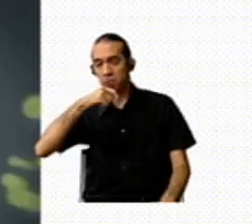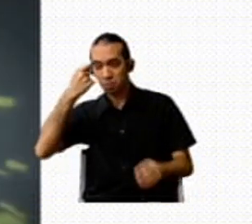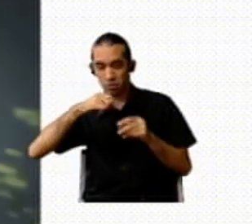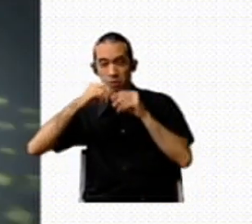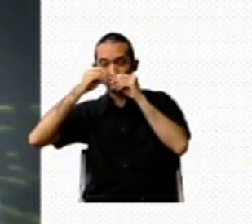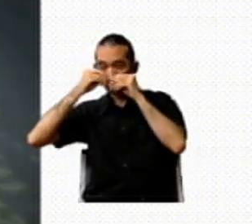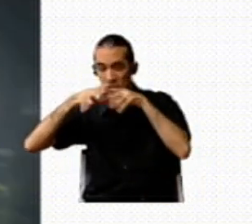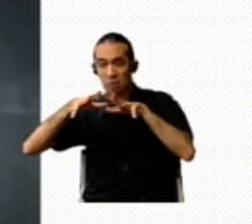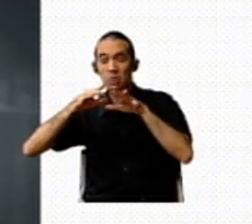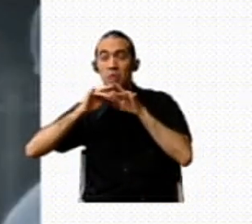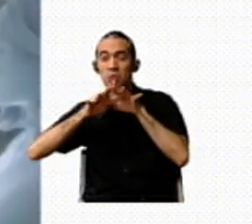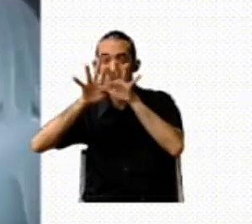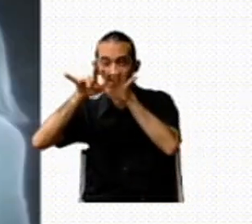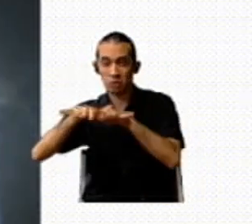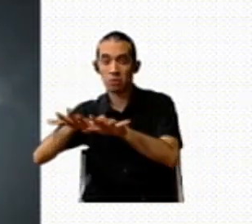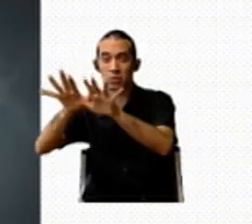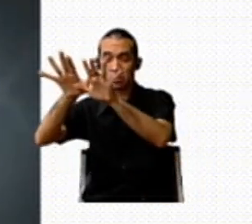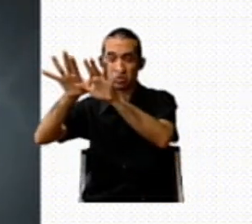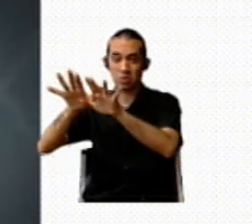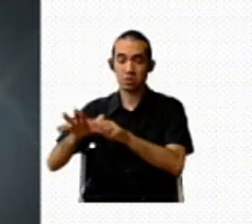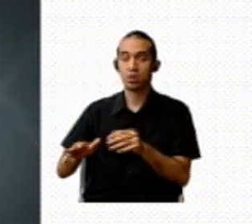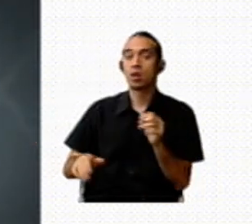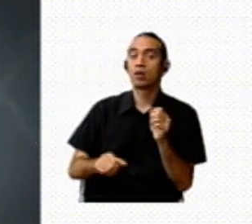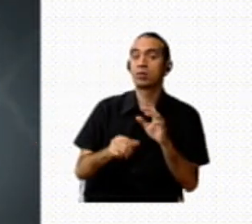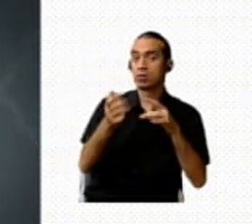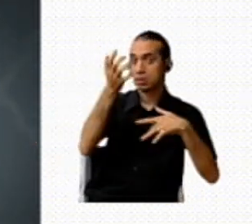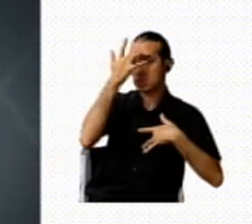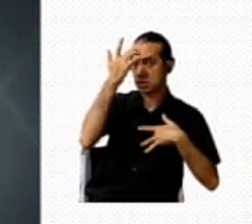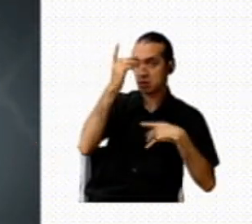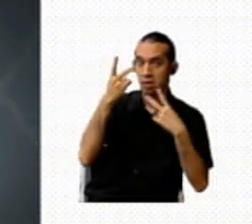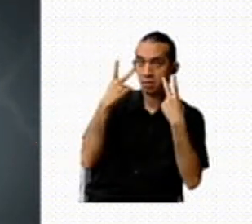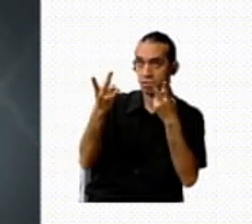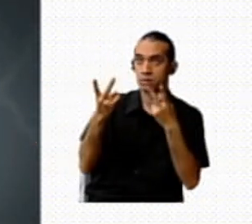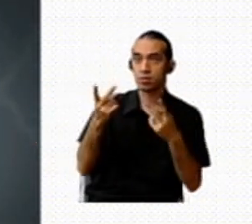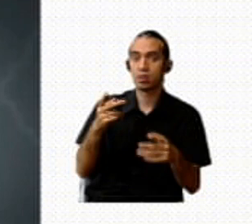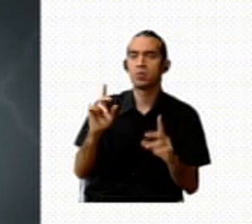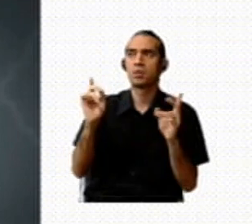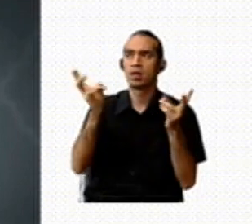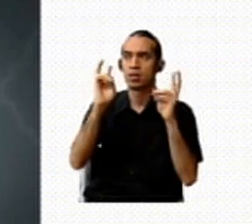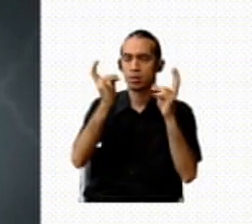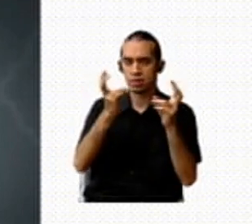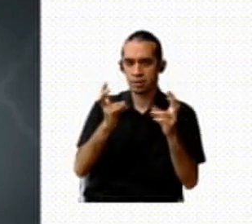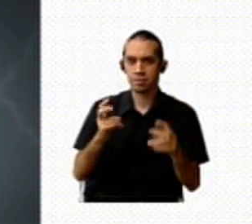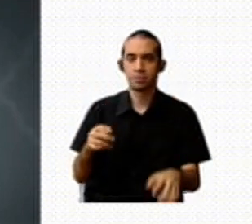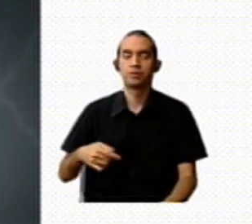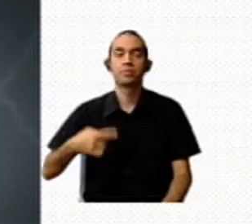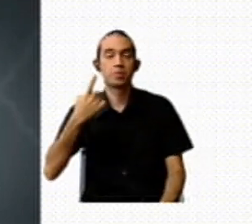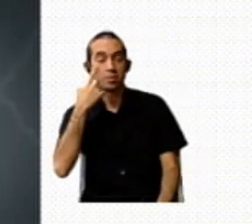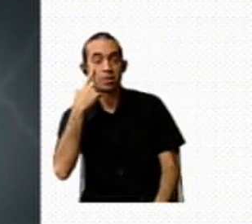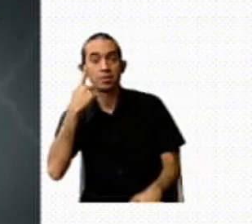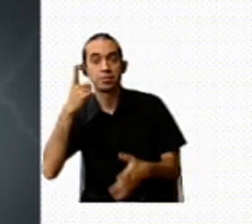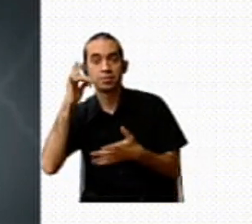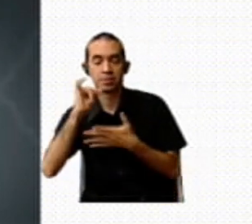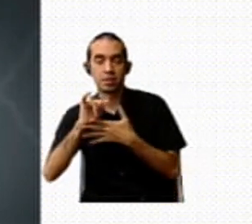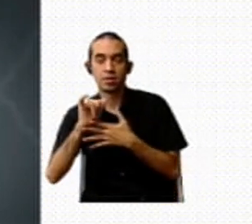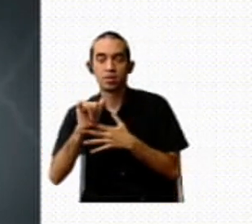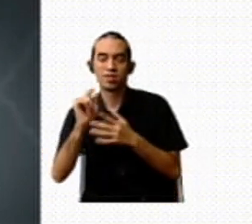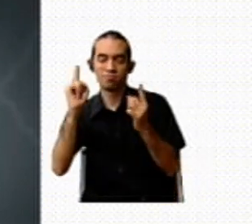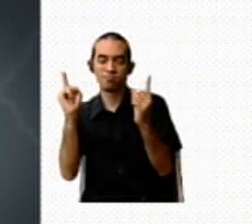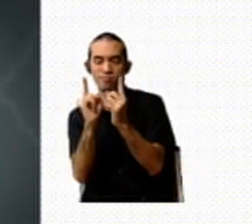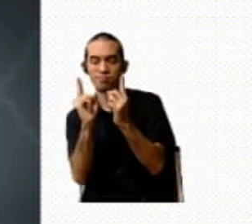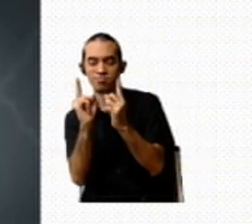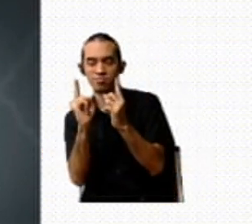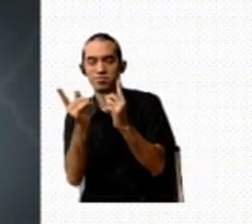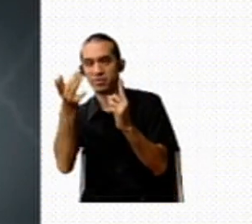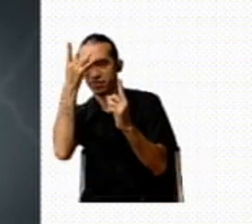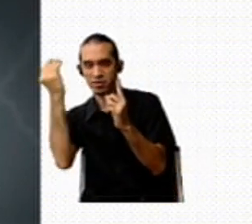the nose or mouth Now when we a have person with another COVID-19 disease, Charlie. coughs Let's or see exhales. What is that disease? Therefore, standing Okay? close to You someone have who to is be